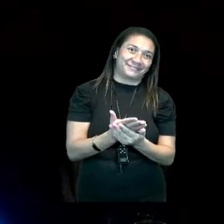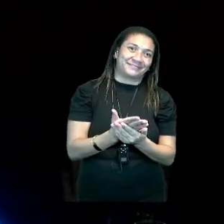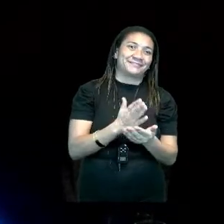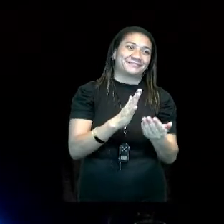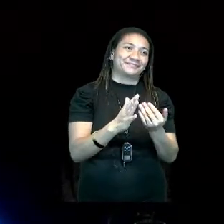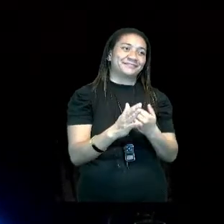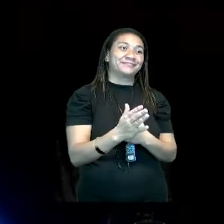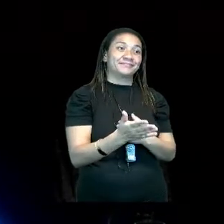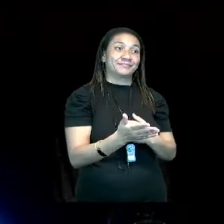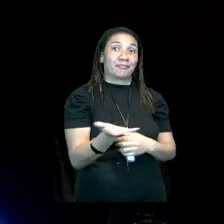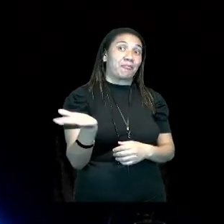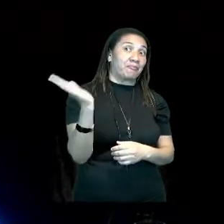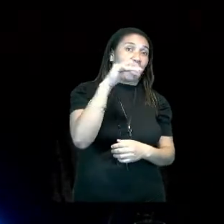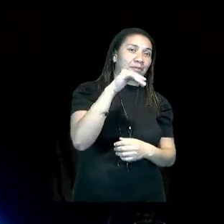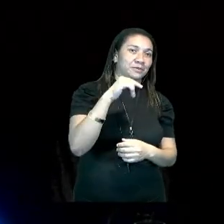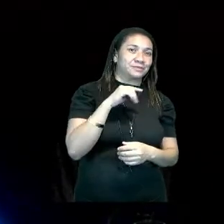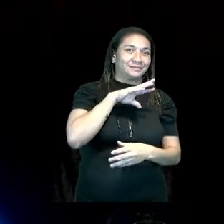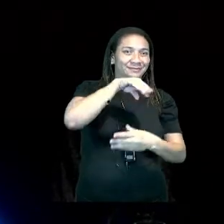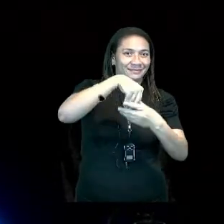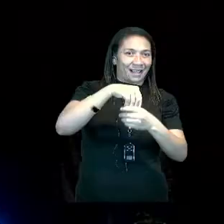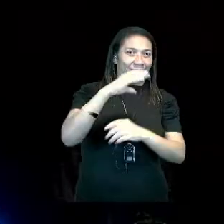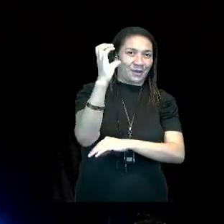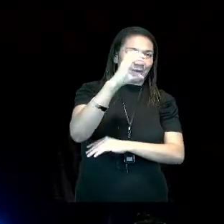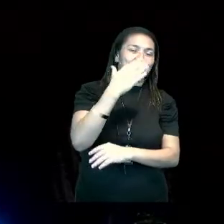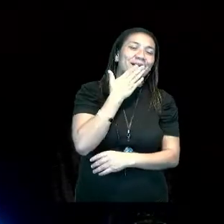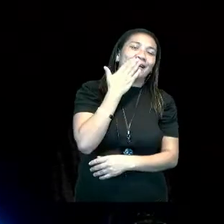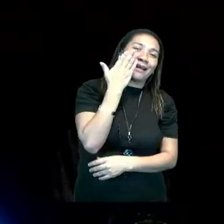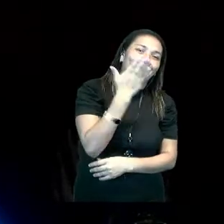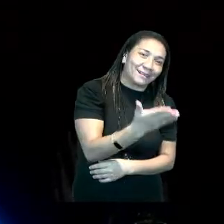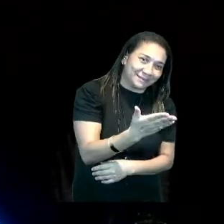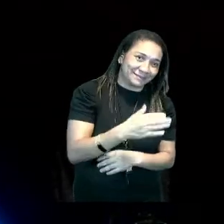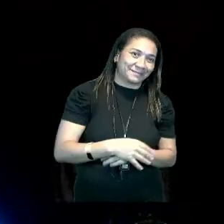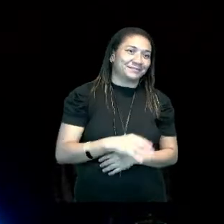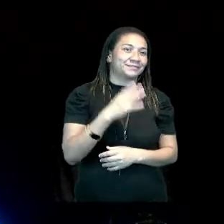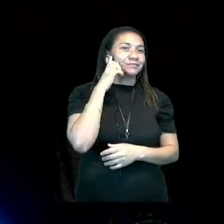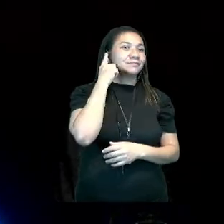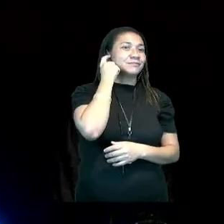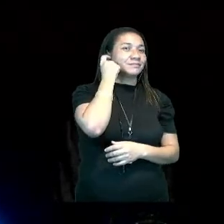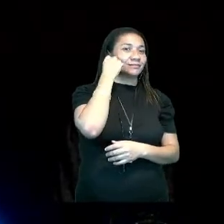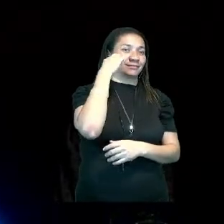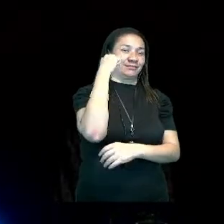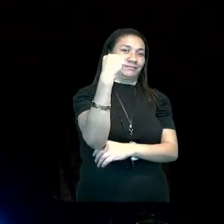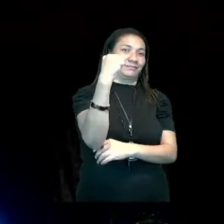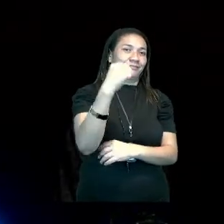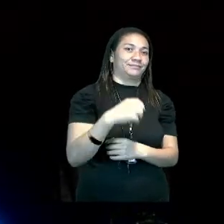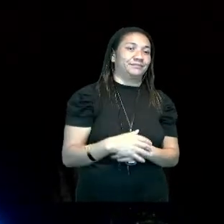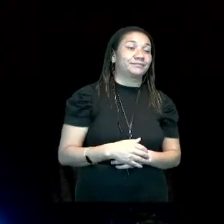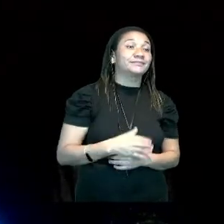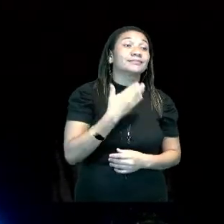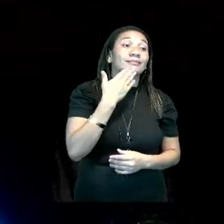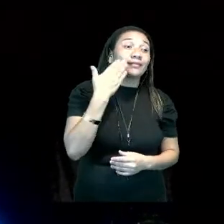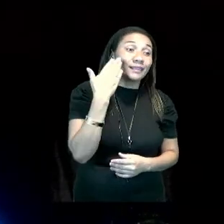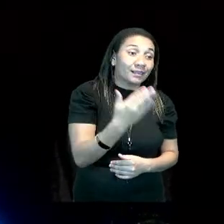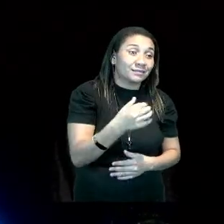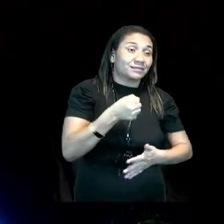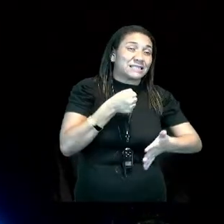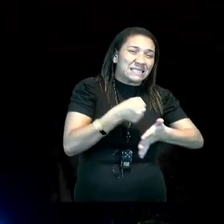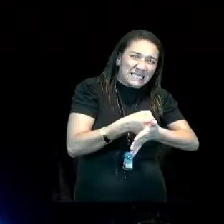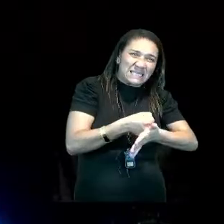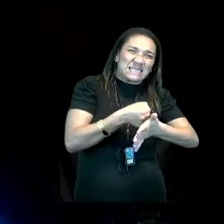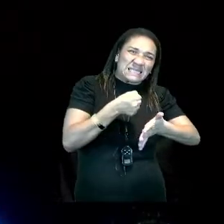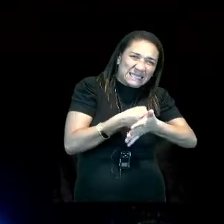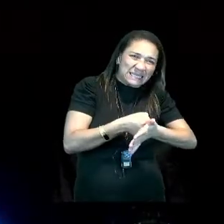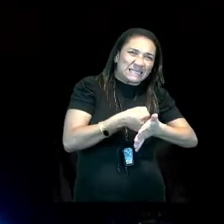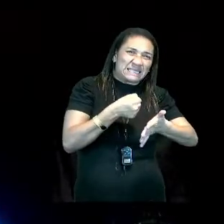Thank you, Francia, for insisting that we recognize and pay tribute not